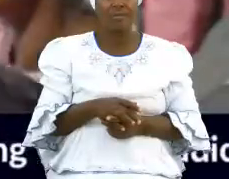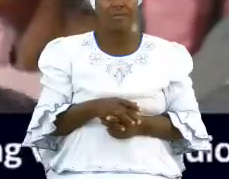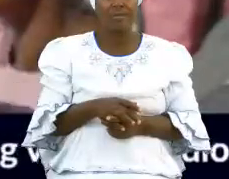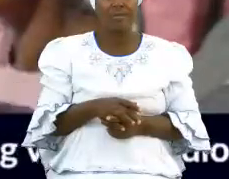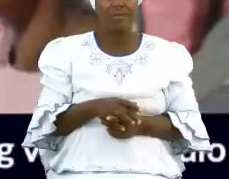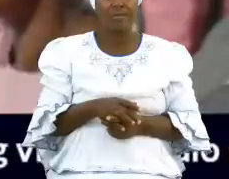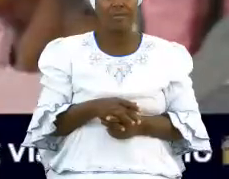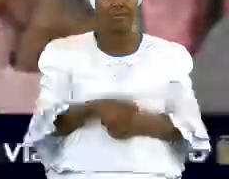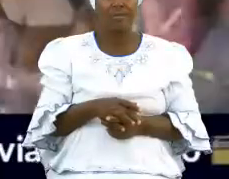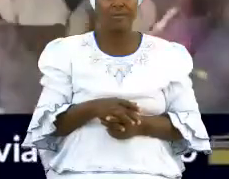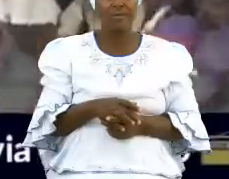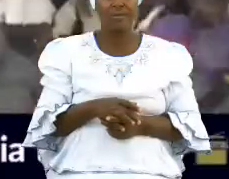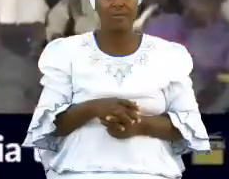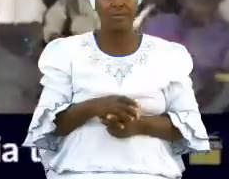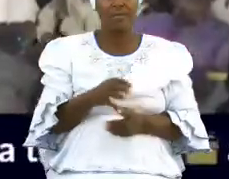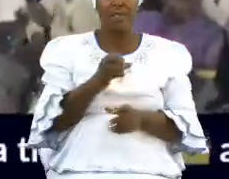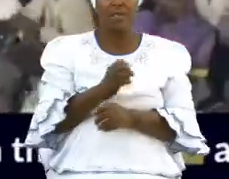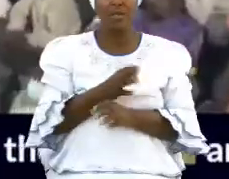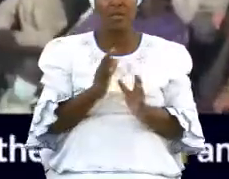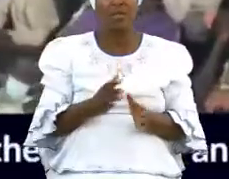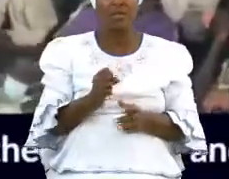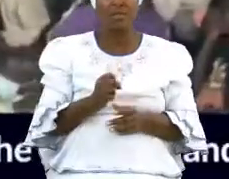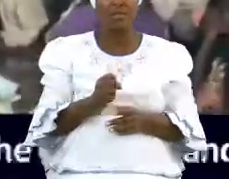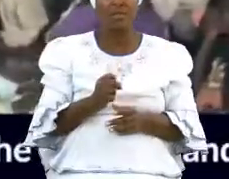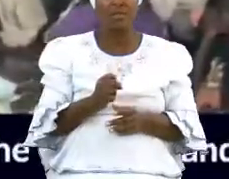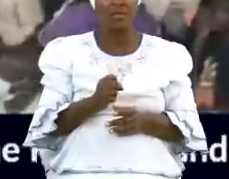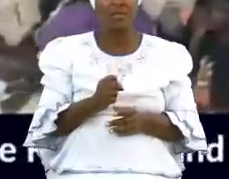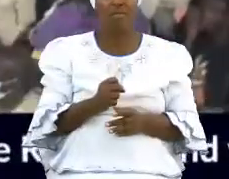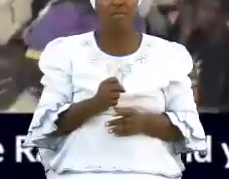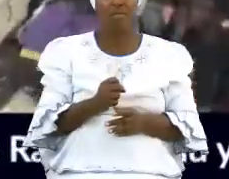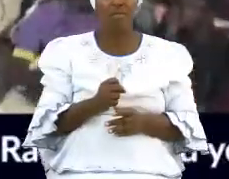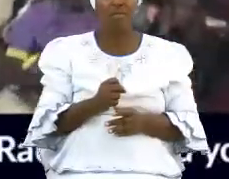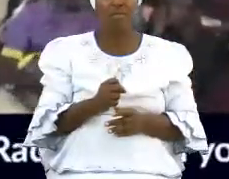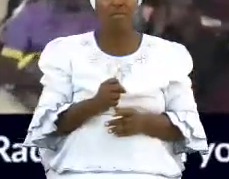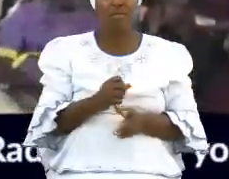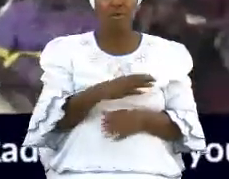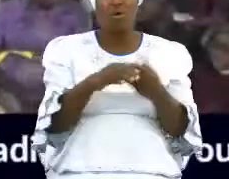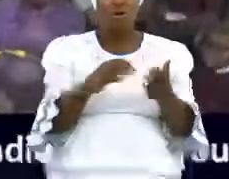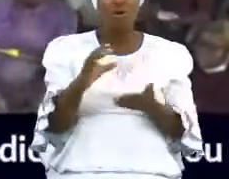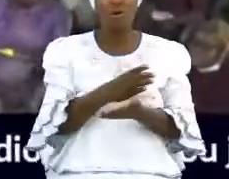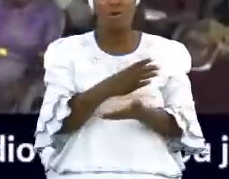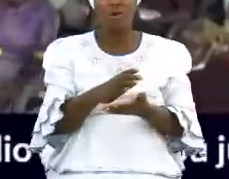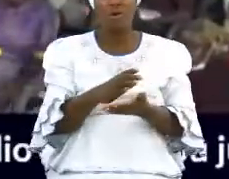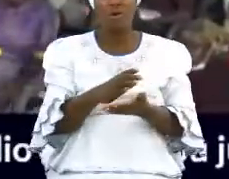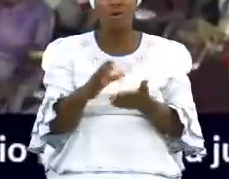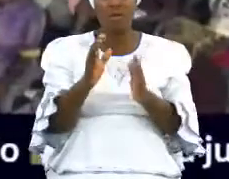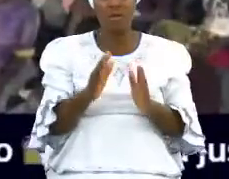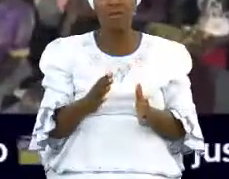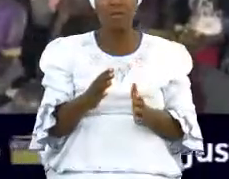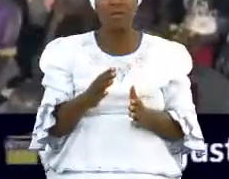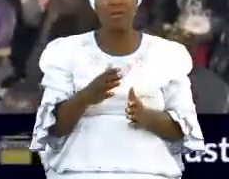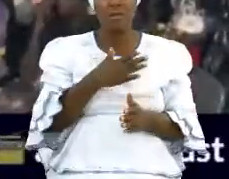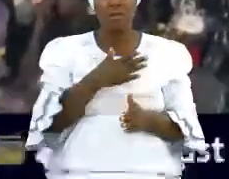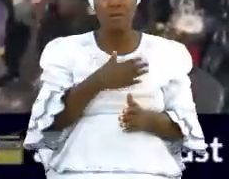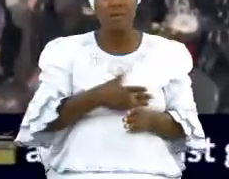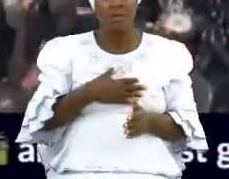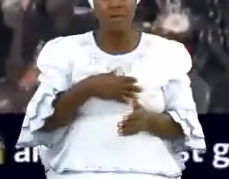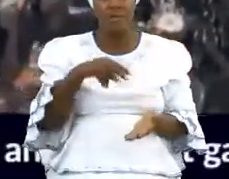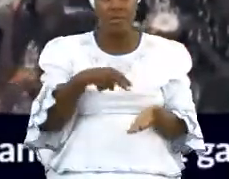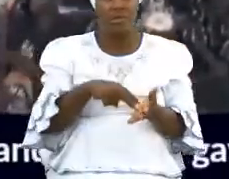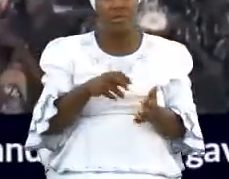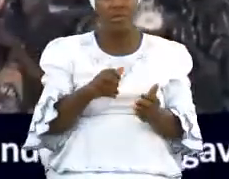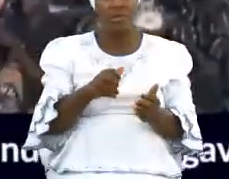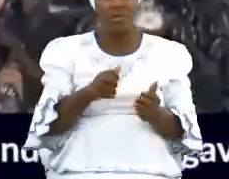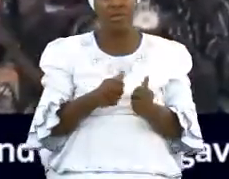All our counselors, those wearing pink, make sure you stay with them. Stay